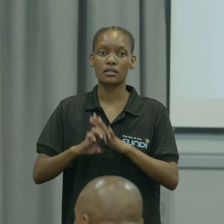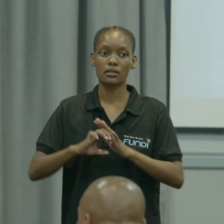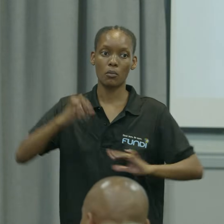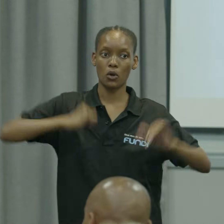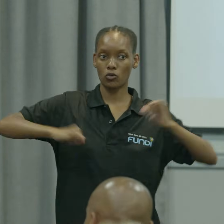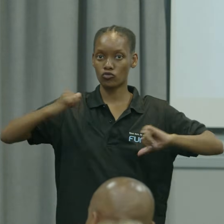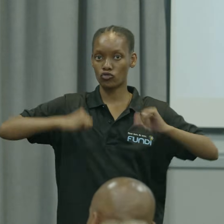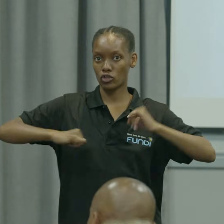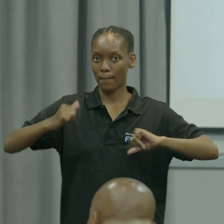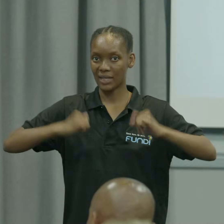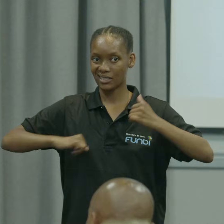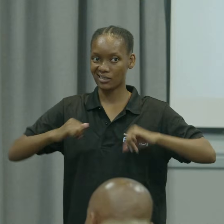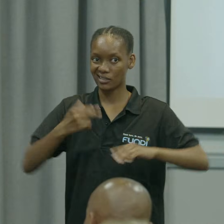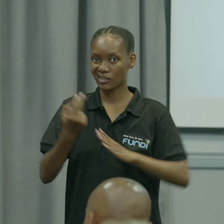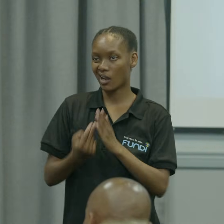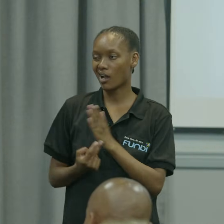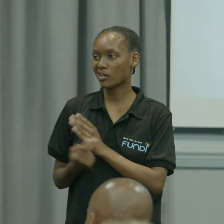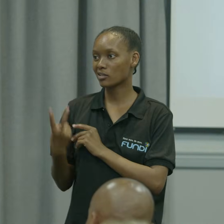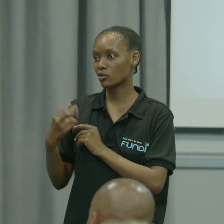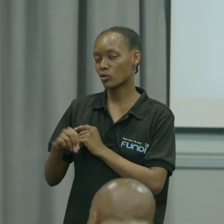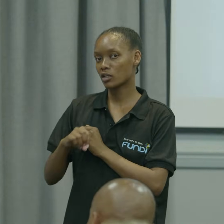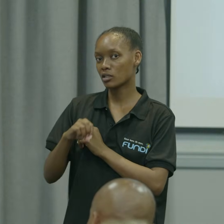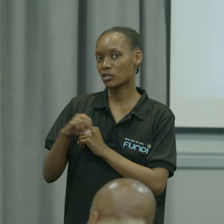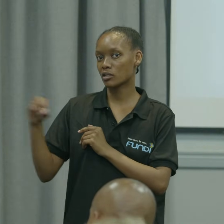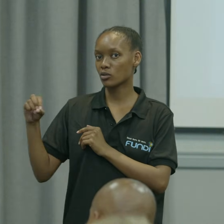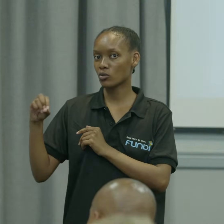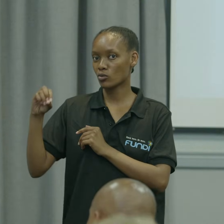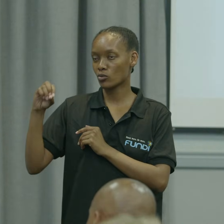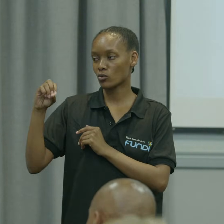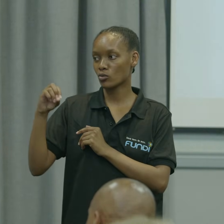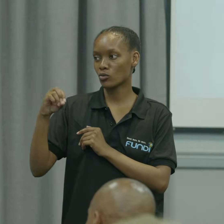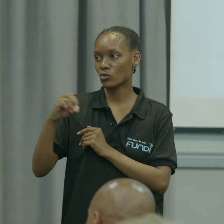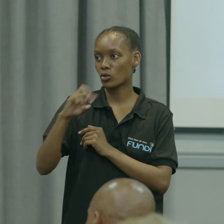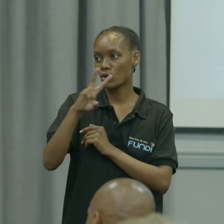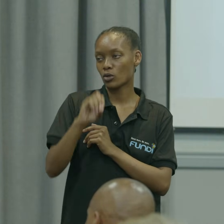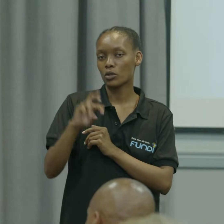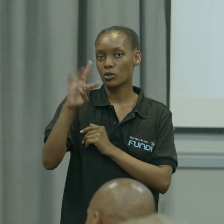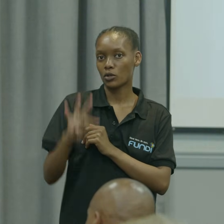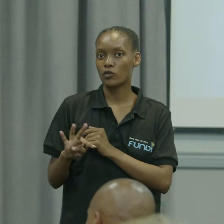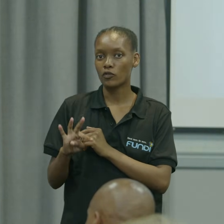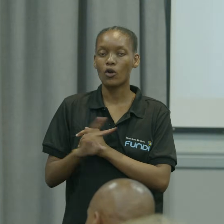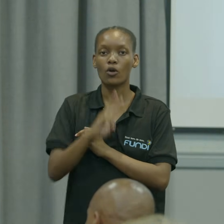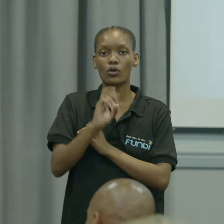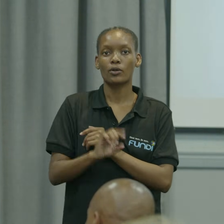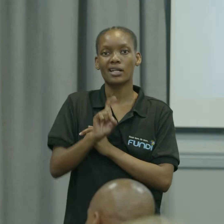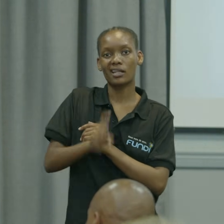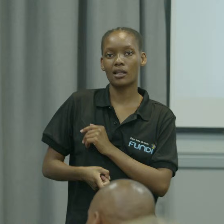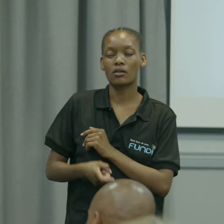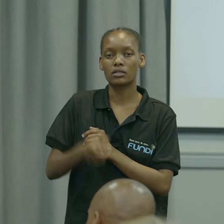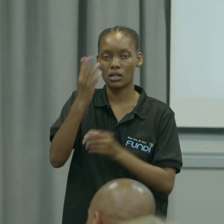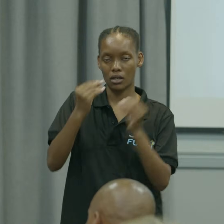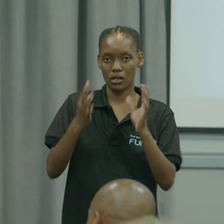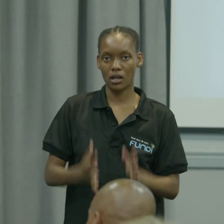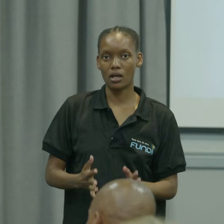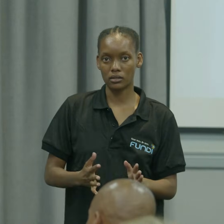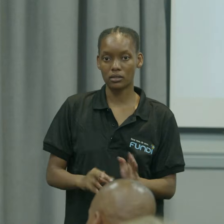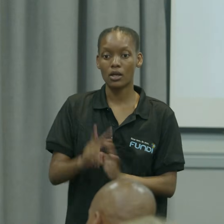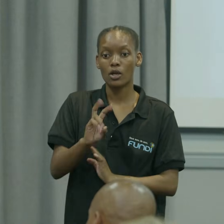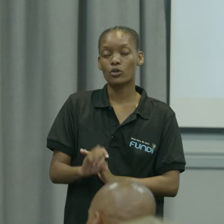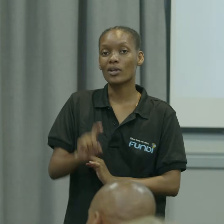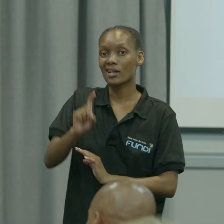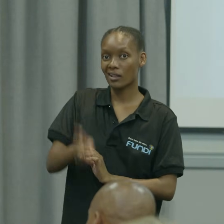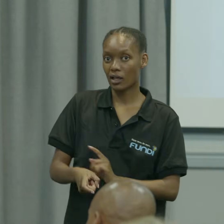arts, last 2024, we had about 20,000 learners. And then out of 20,000